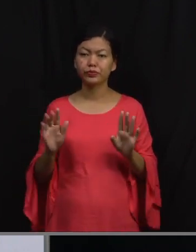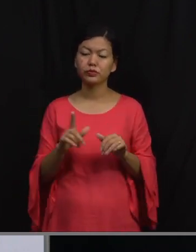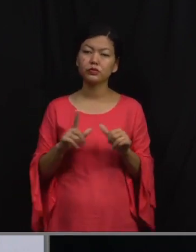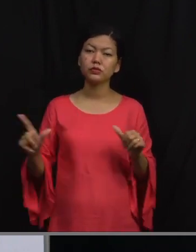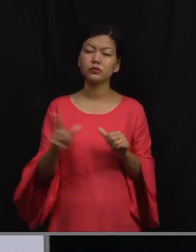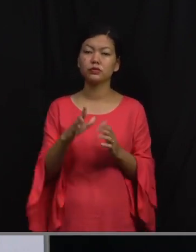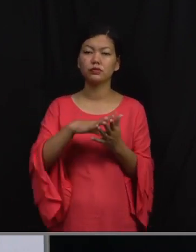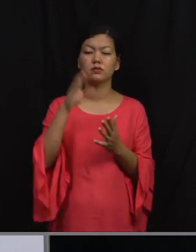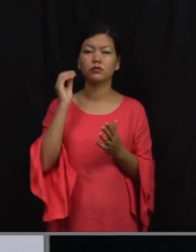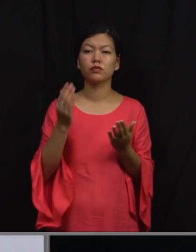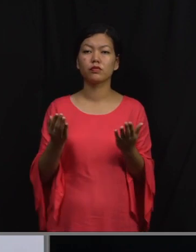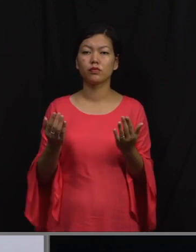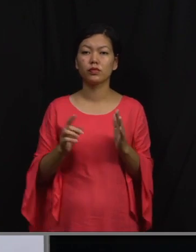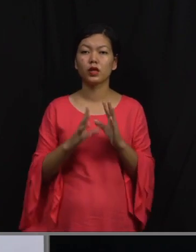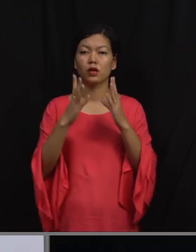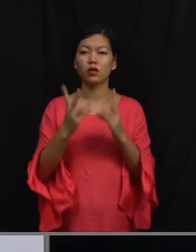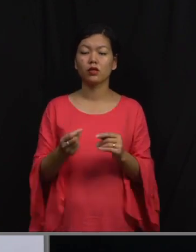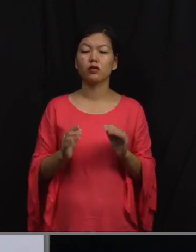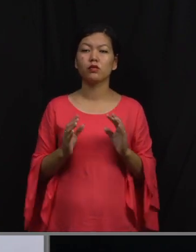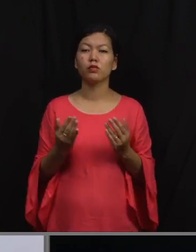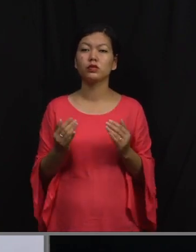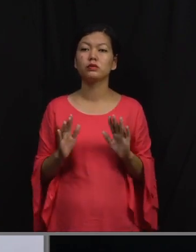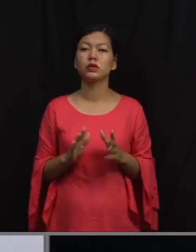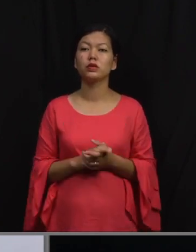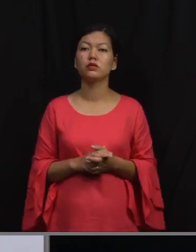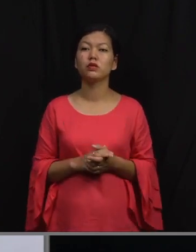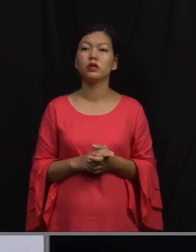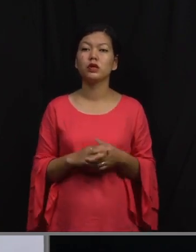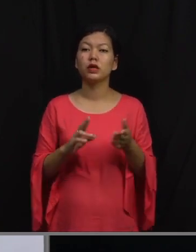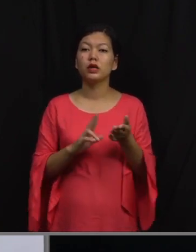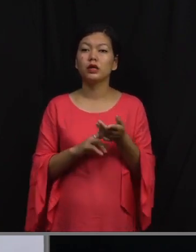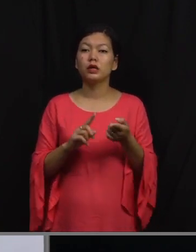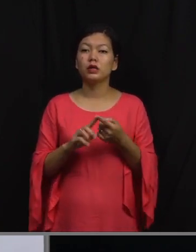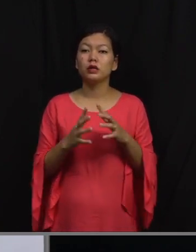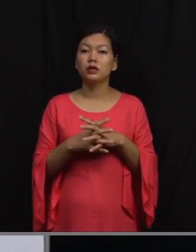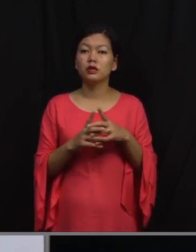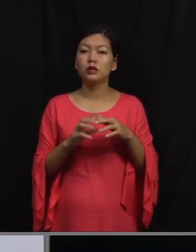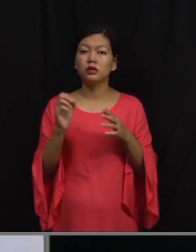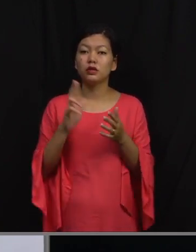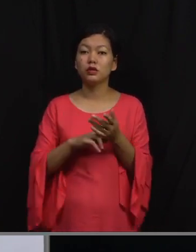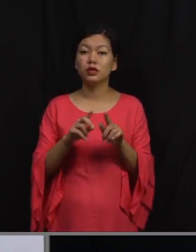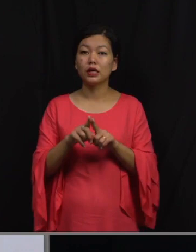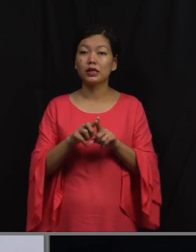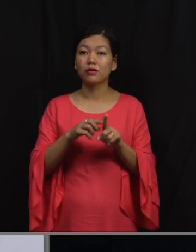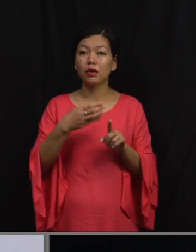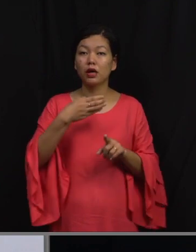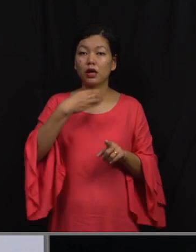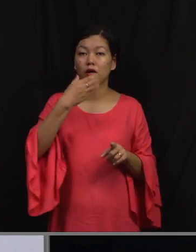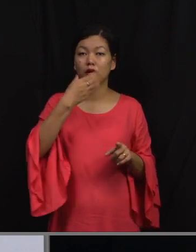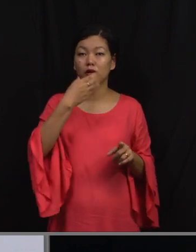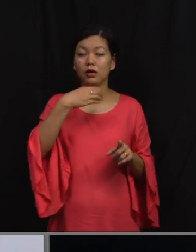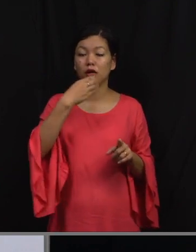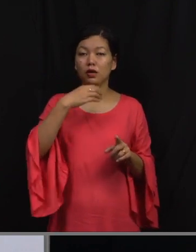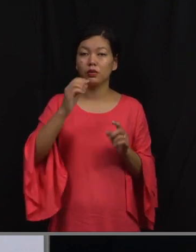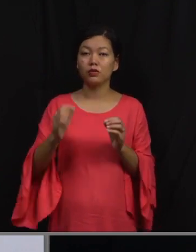motion, we can describe the falling of an apple to the ground, right? With the help of Newton's law, we can describe the falling